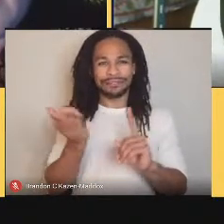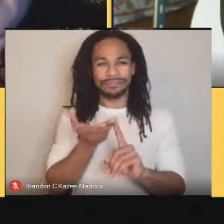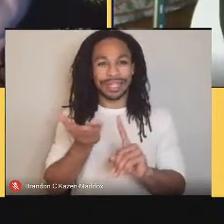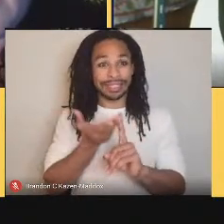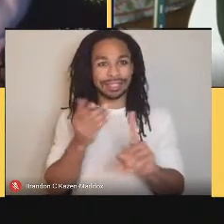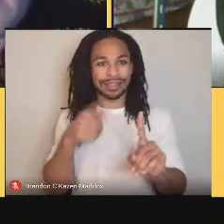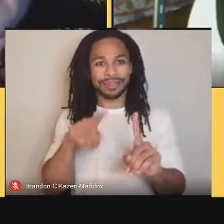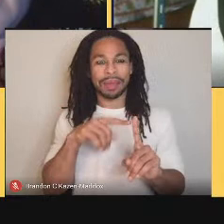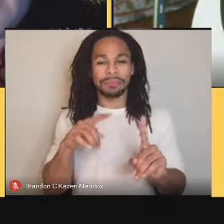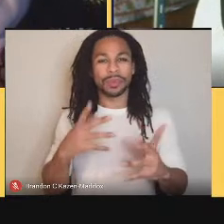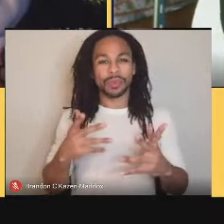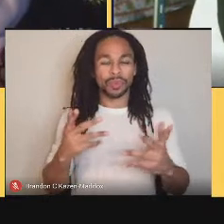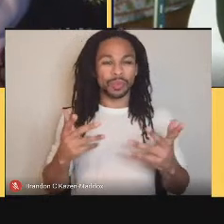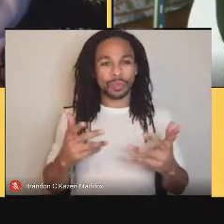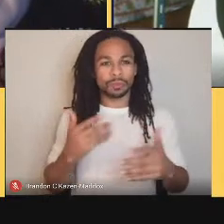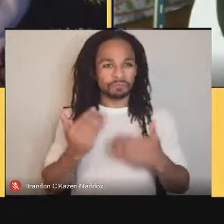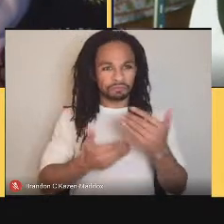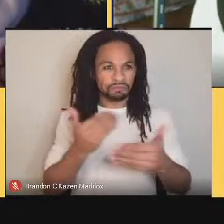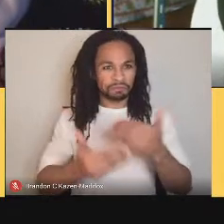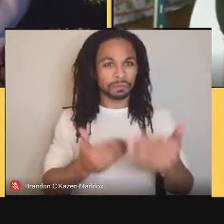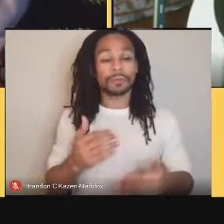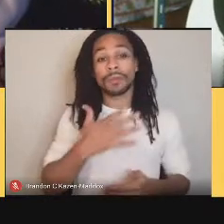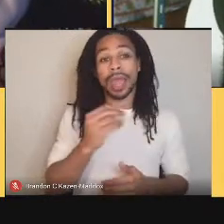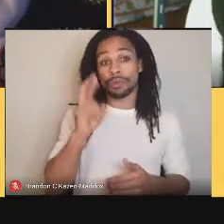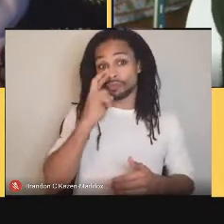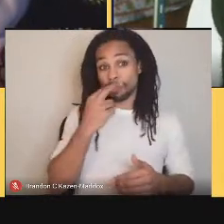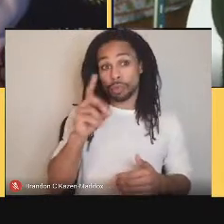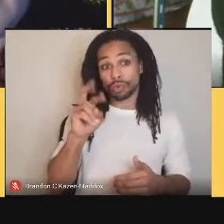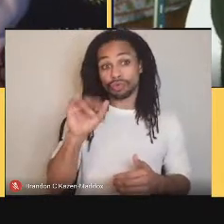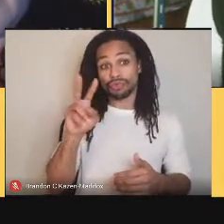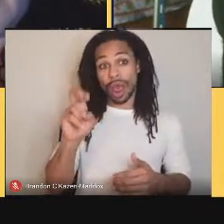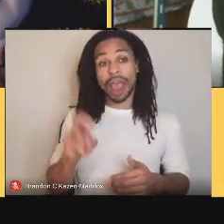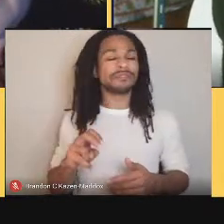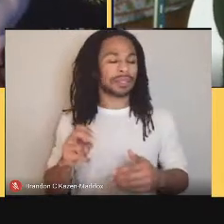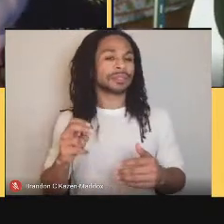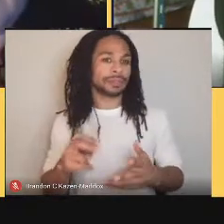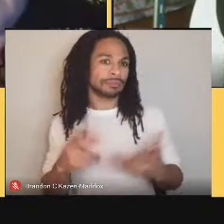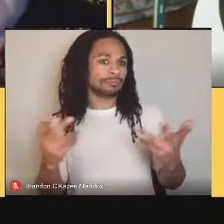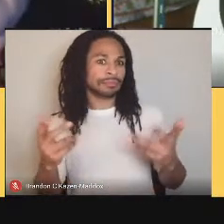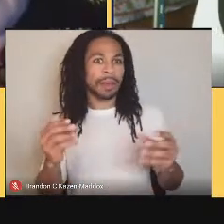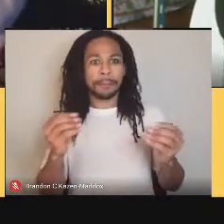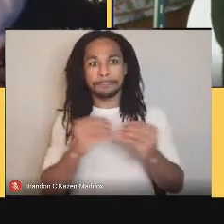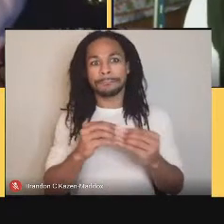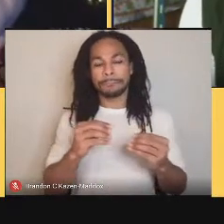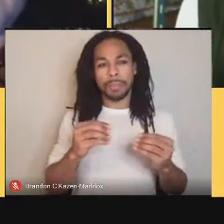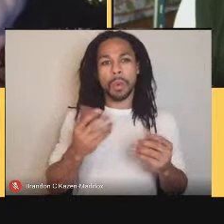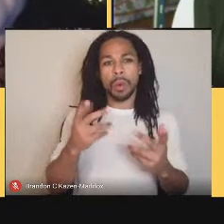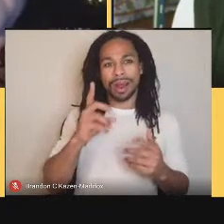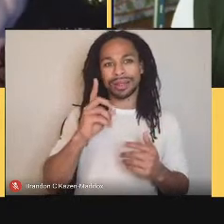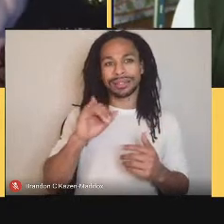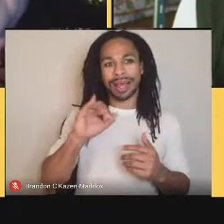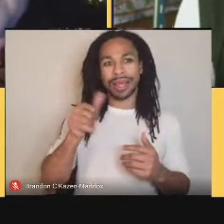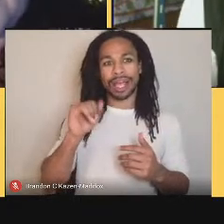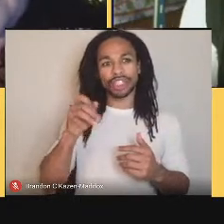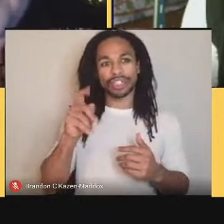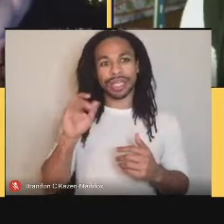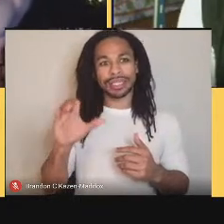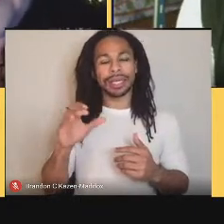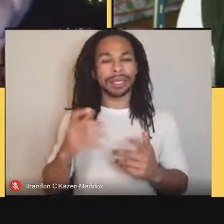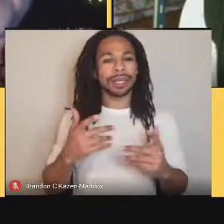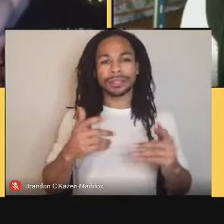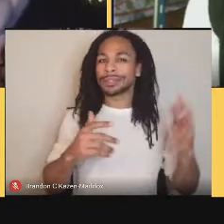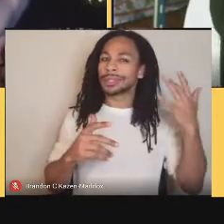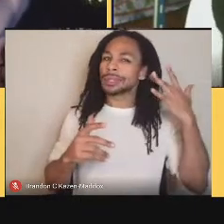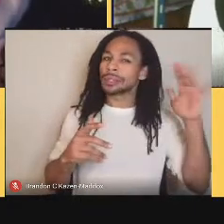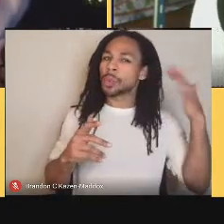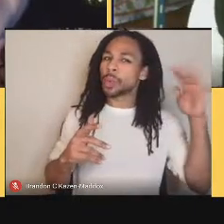listening to Rose Drive, there's definitely a lot of times when they're listening to music on the radio. This is obviously my way of also definitely wanting to promote some of my friends' amazing